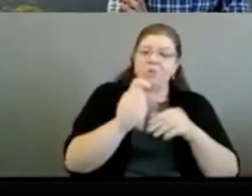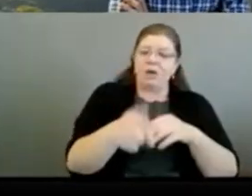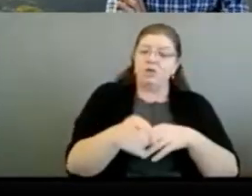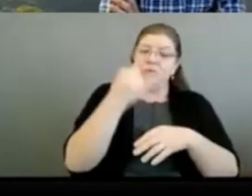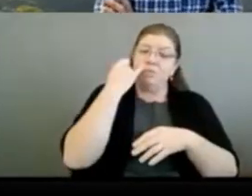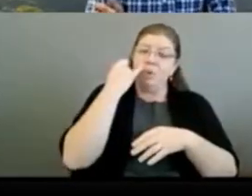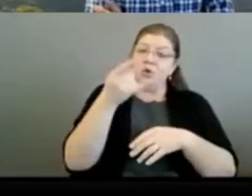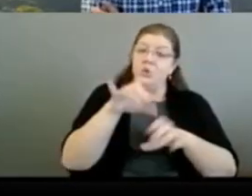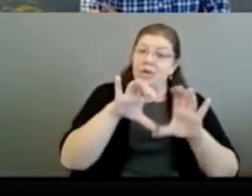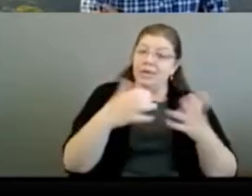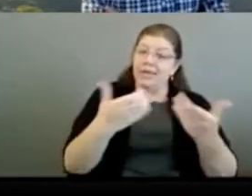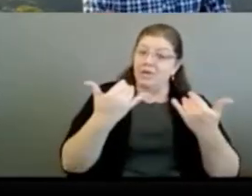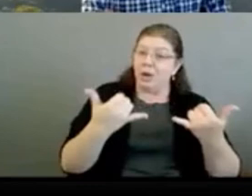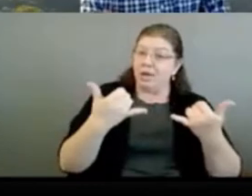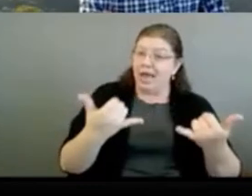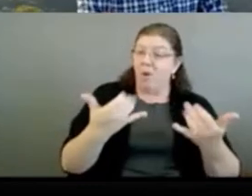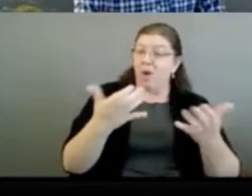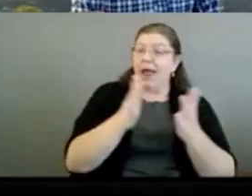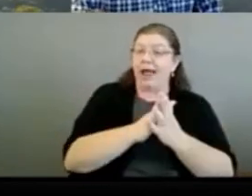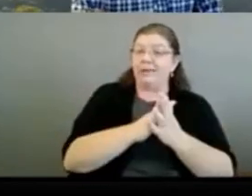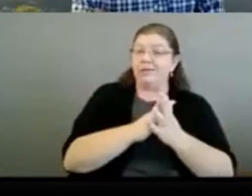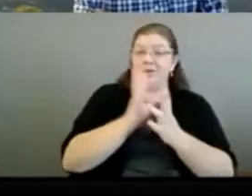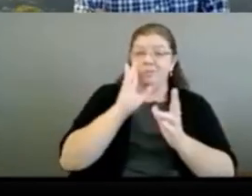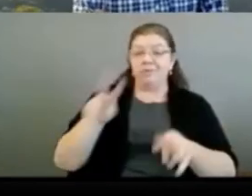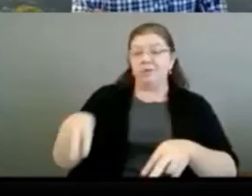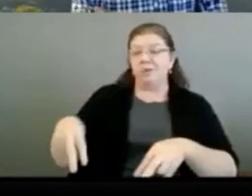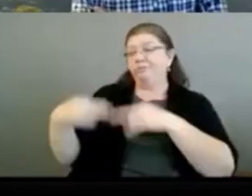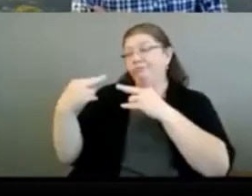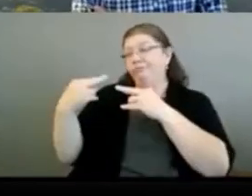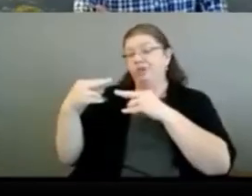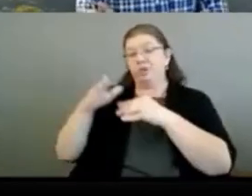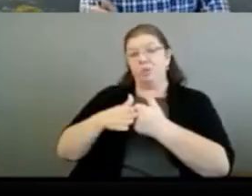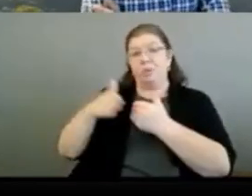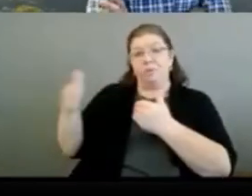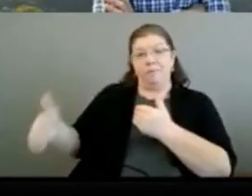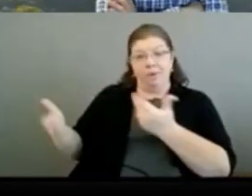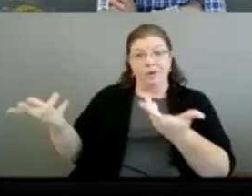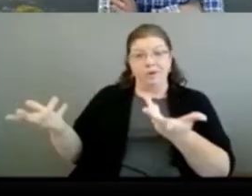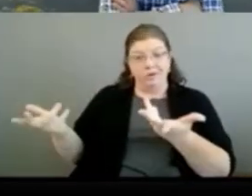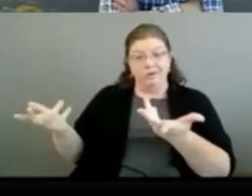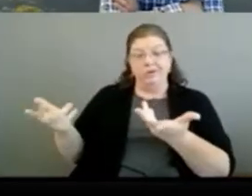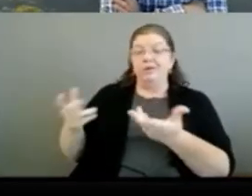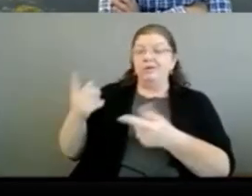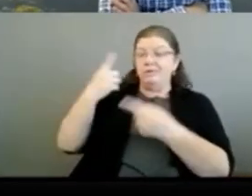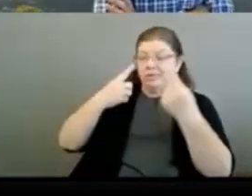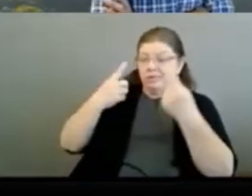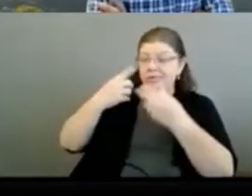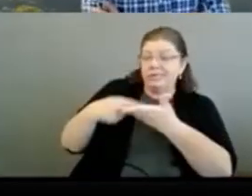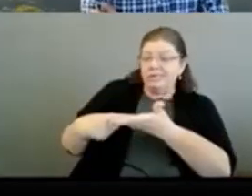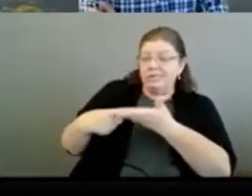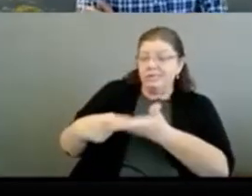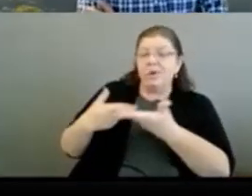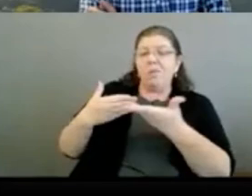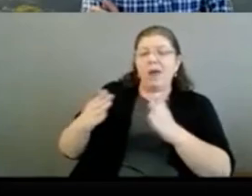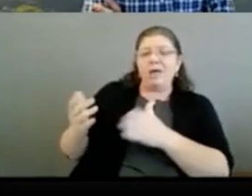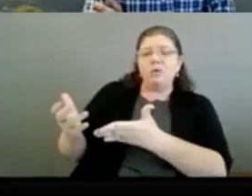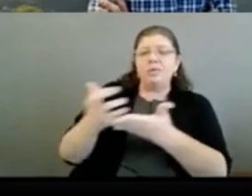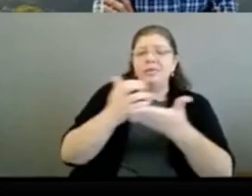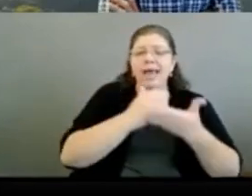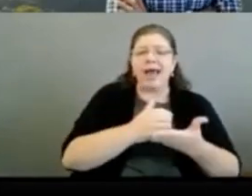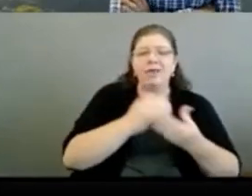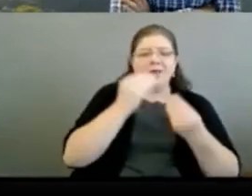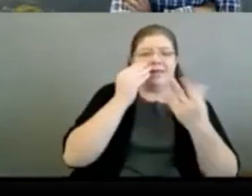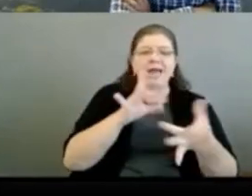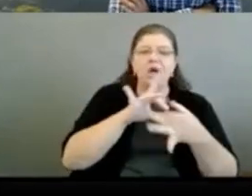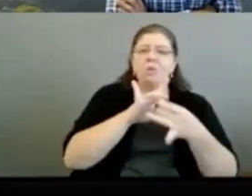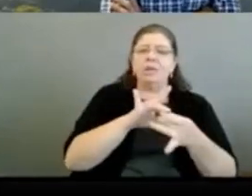right now, I'd ask for you to turn to an elbow partner and consider what are some ways you could gather data on